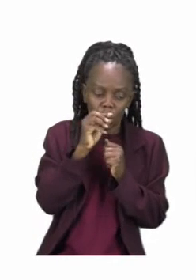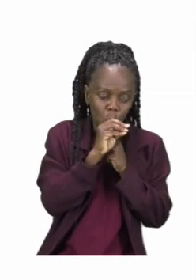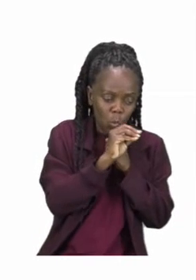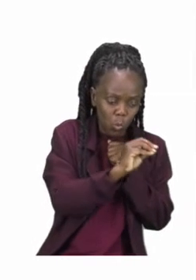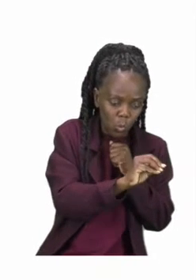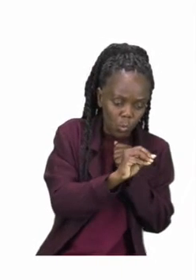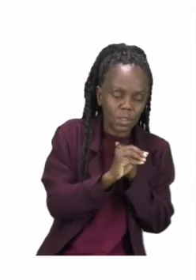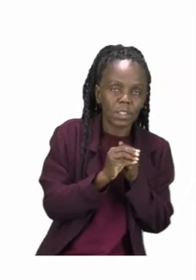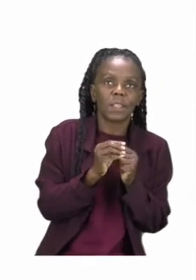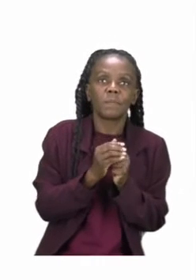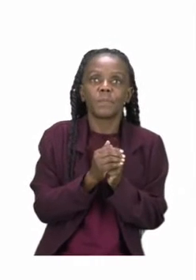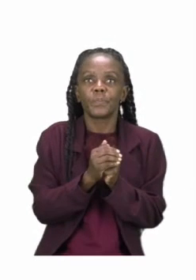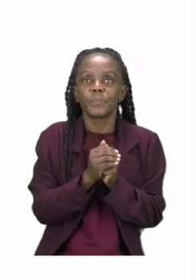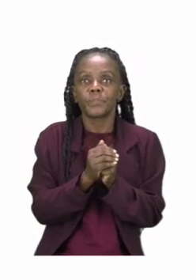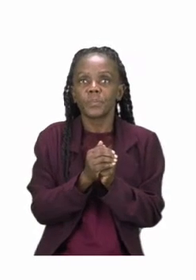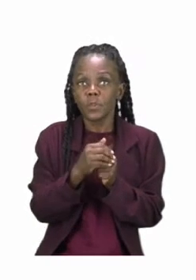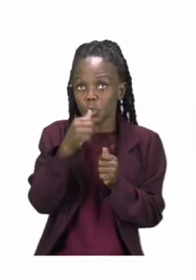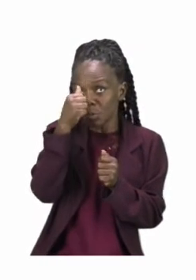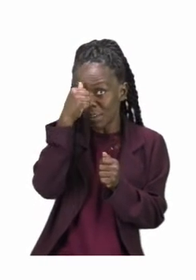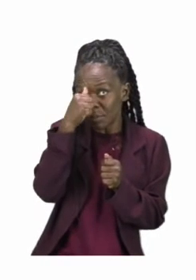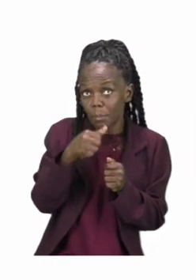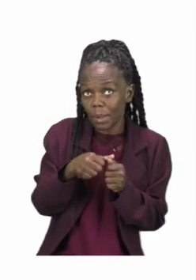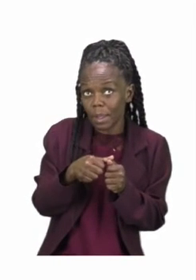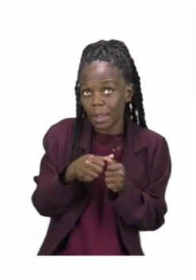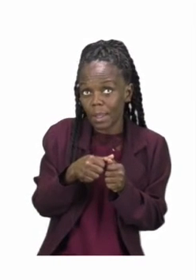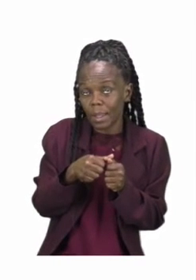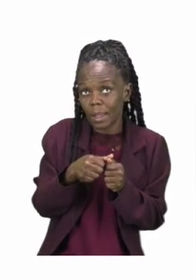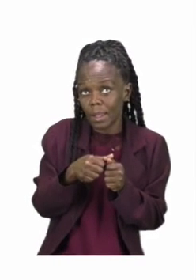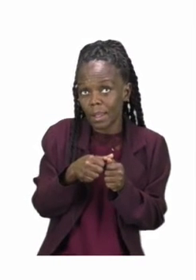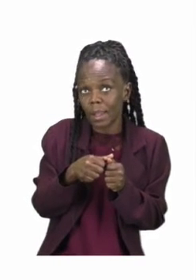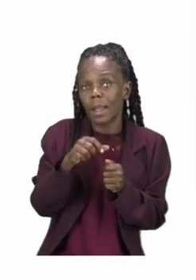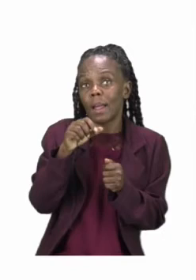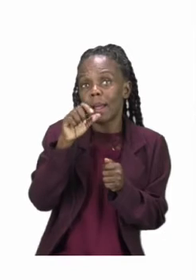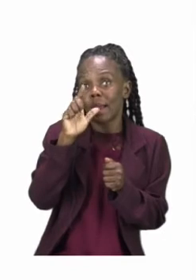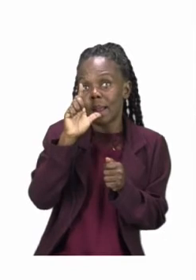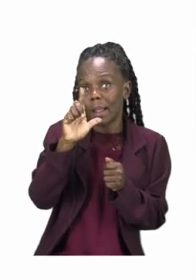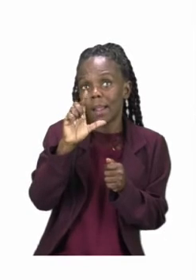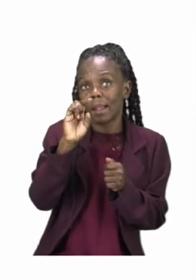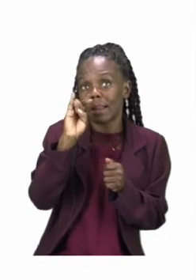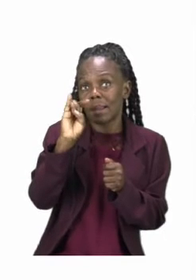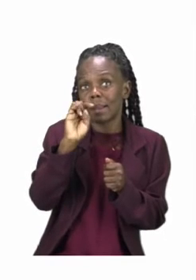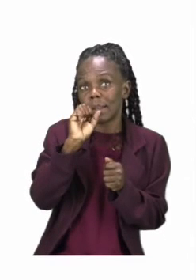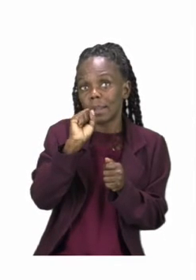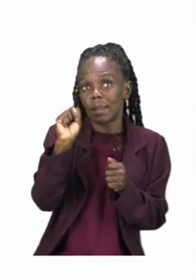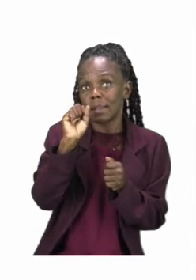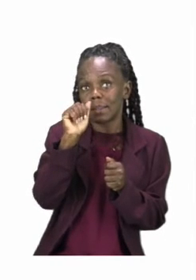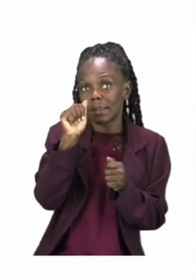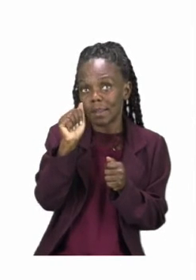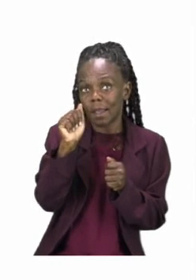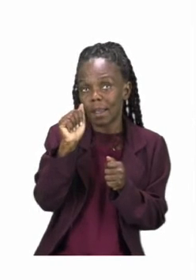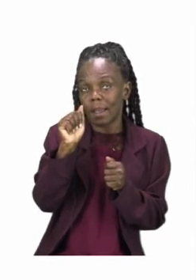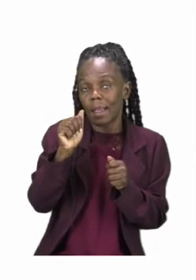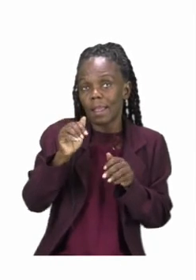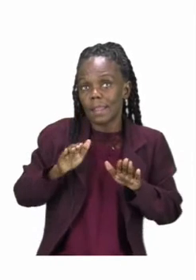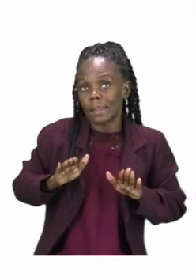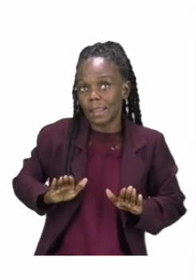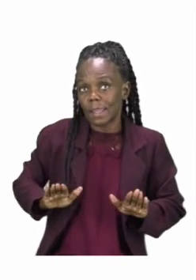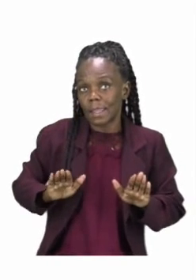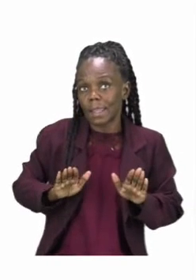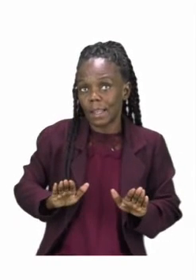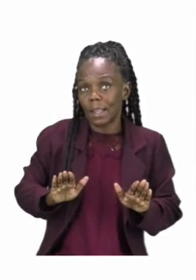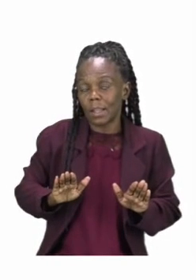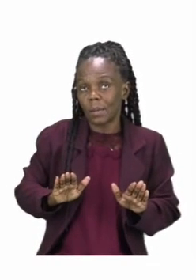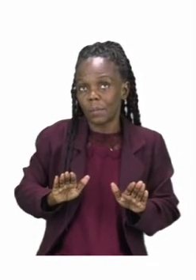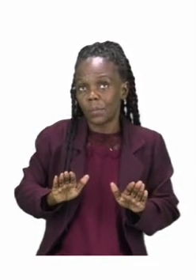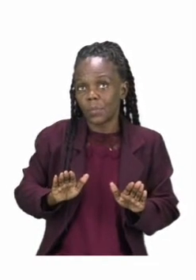a girl. So we cannot use my or its. And we